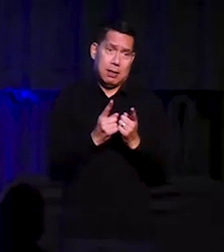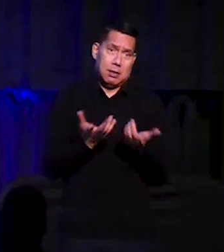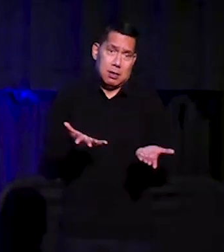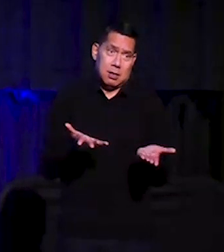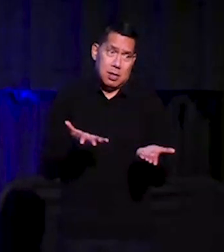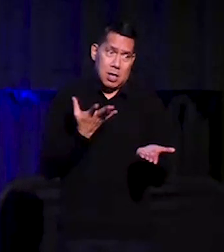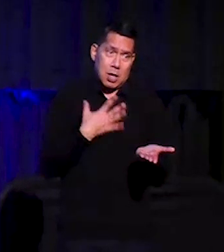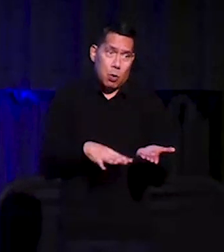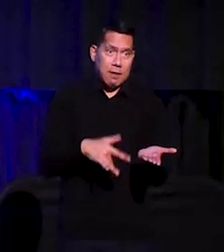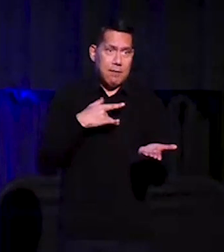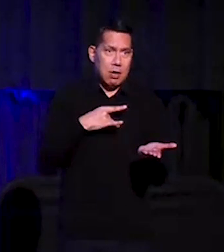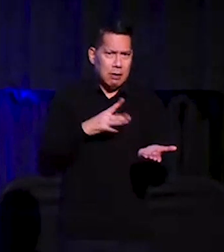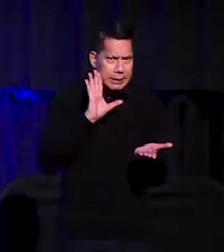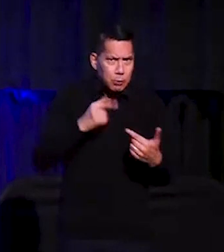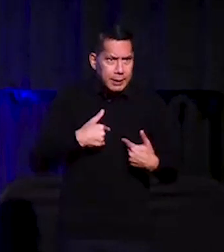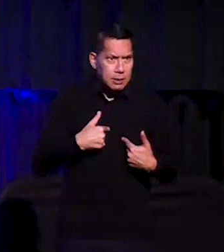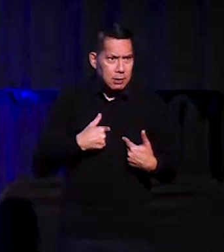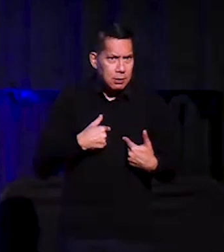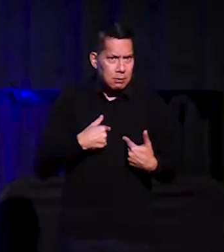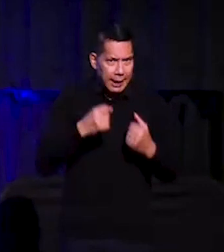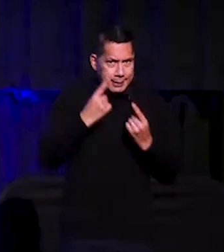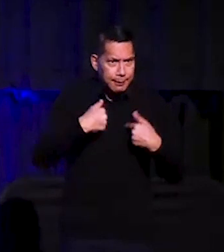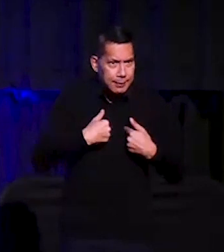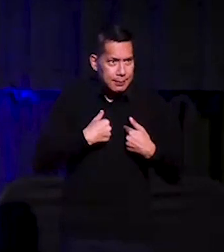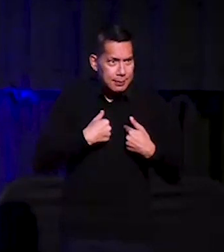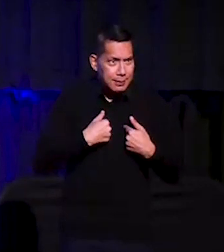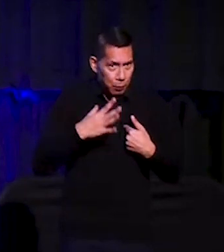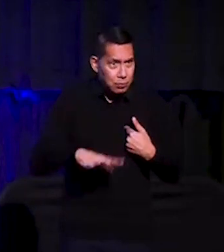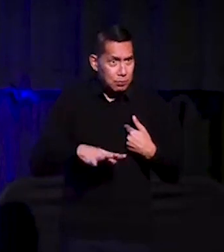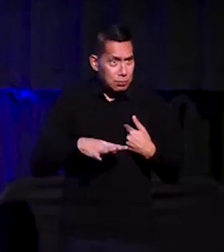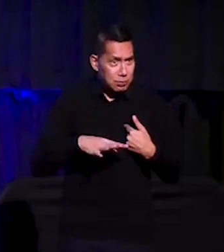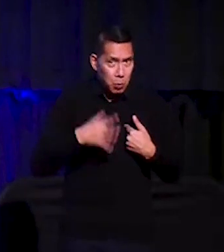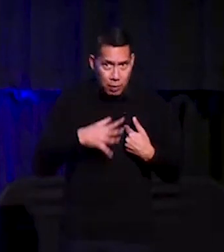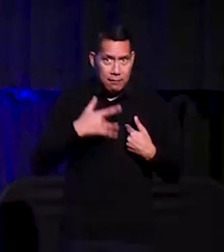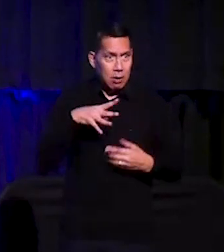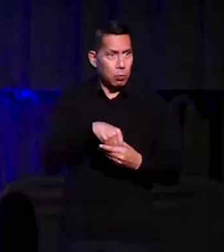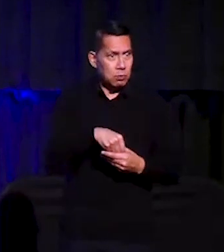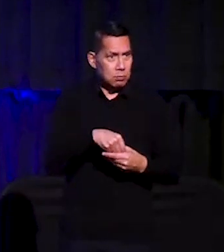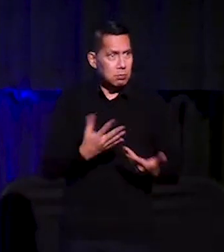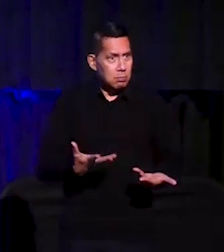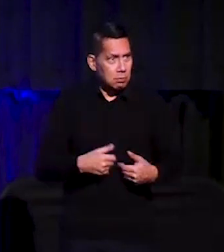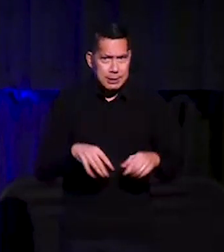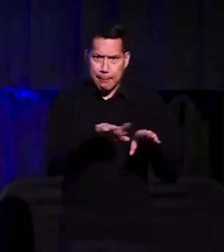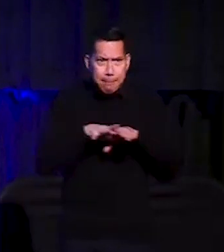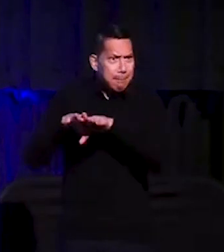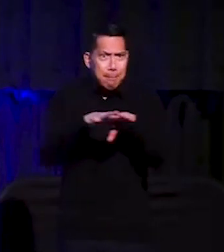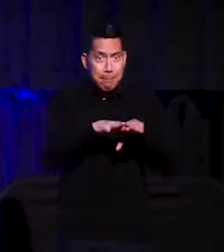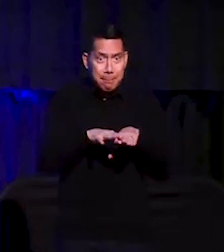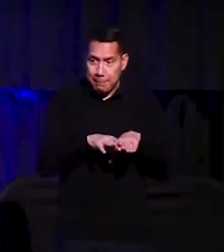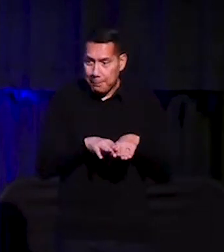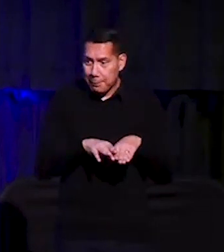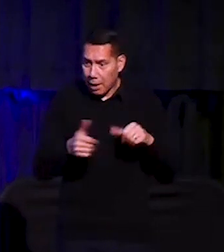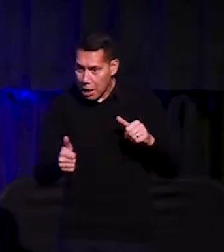want to feel heard, we want to feel listened, we want to be understood, we want to be included. And both me and my cat